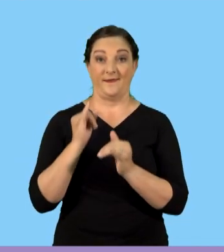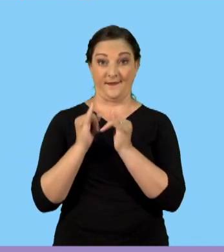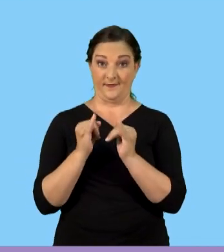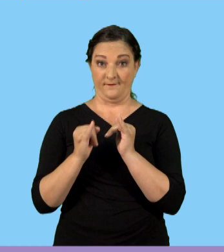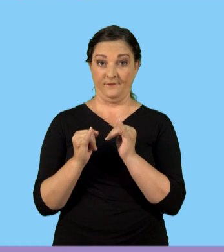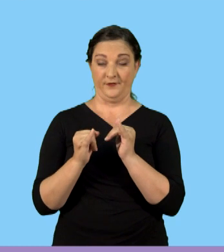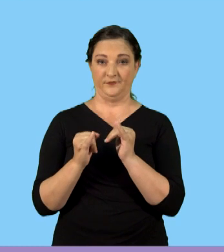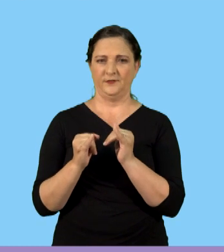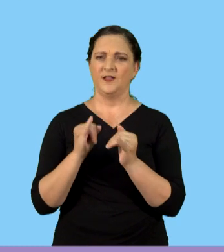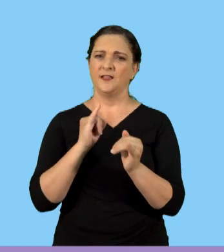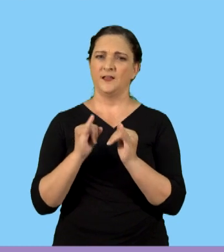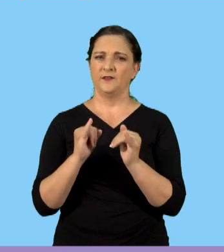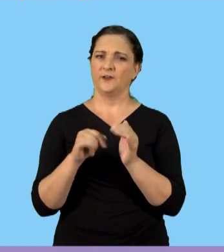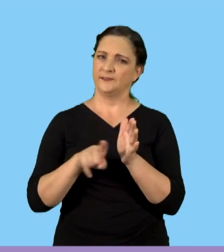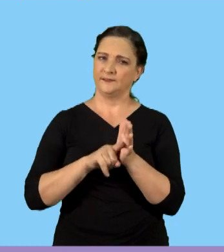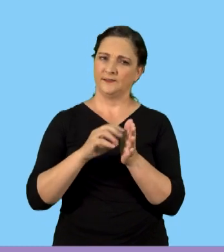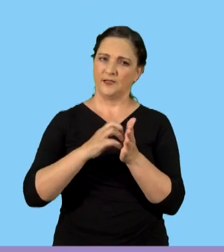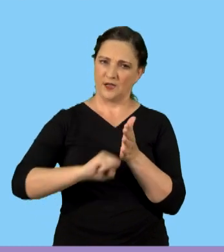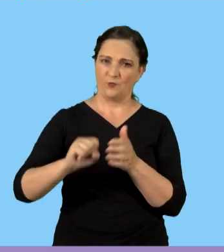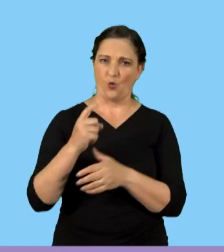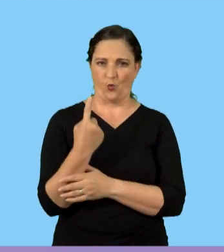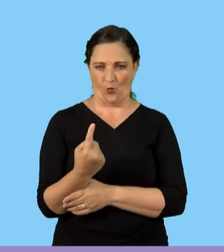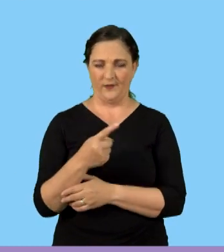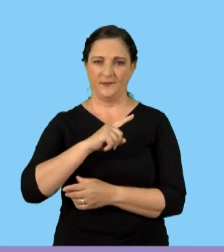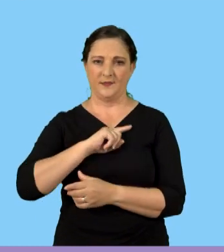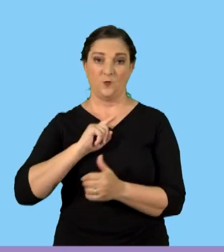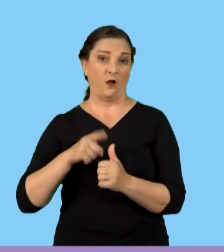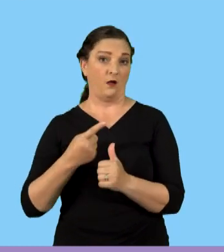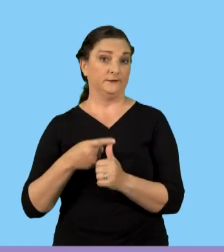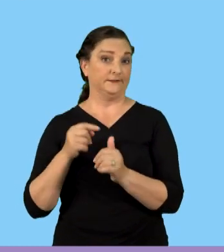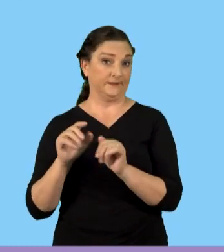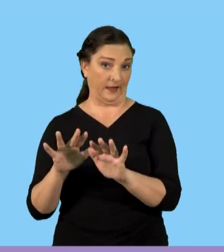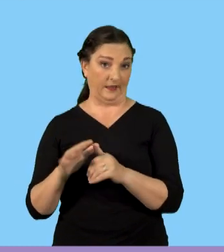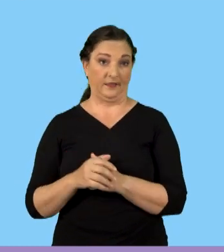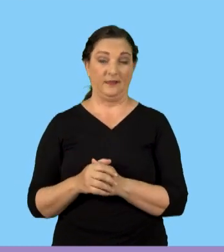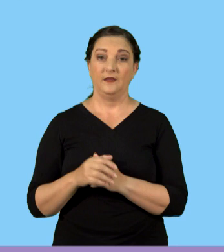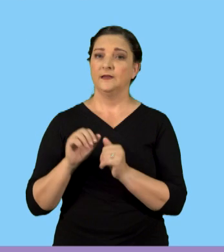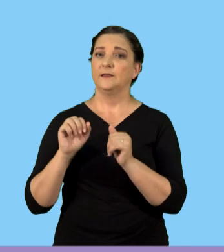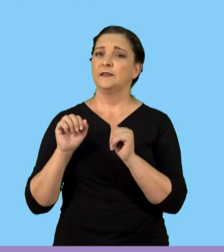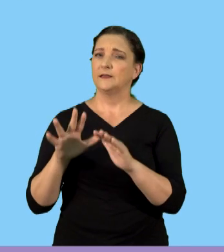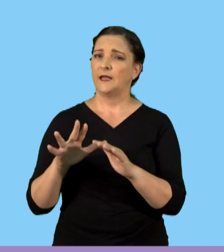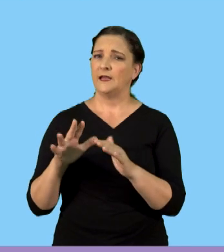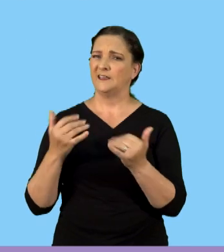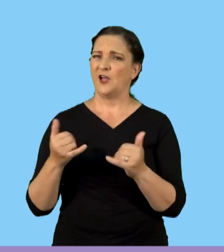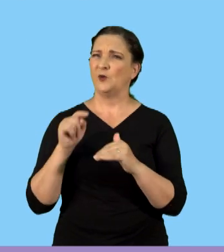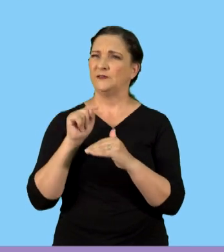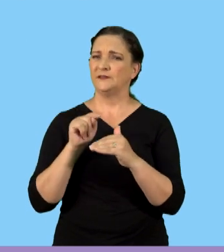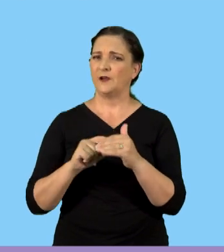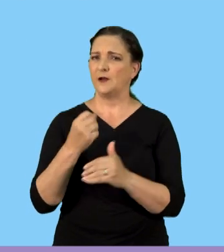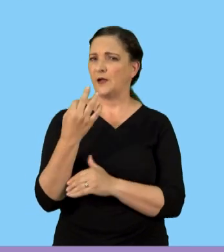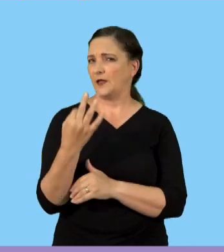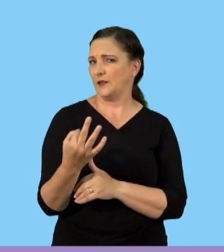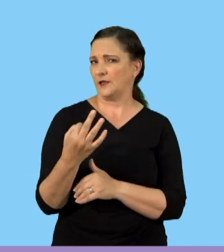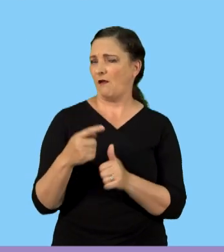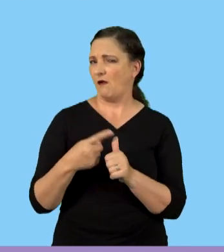that 11, we are going to subtract 1, and that gives us 10. So when we have 10, now what value was divided by 3